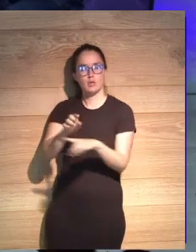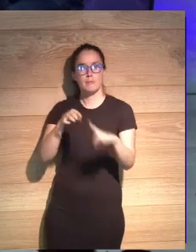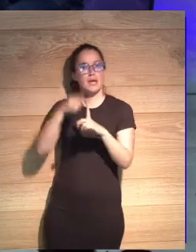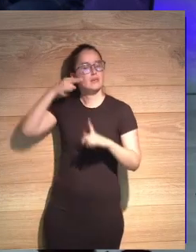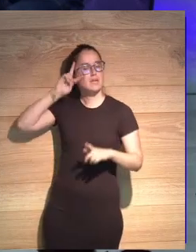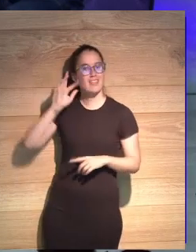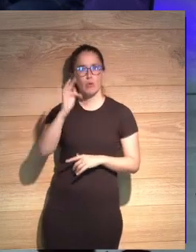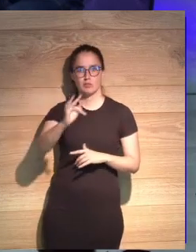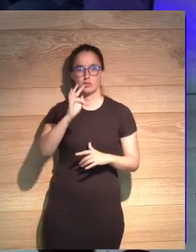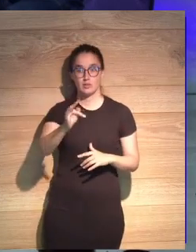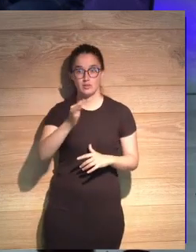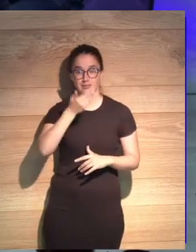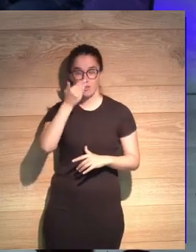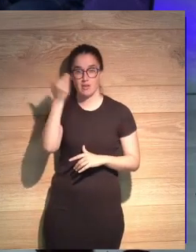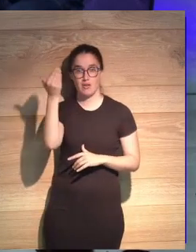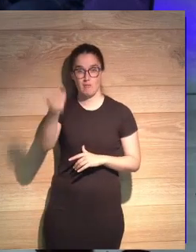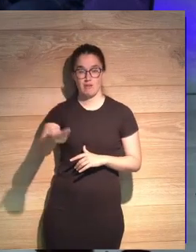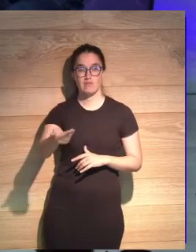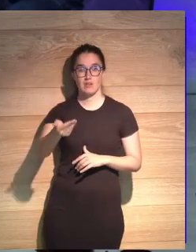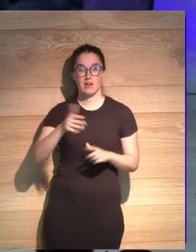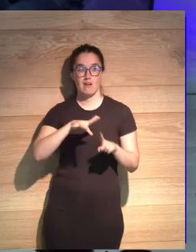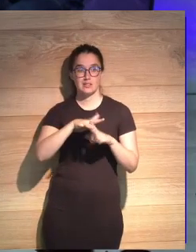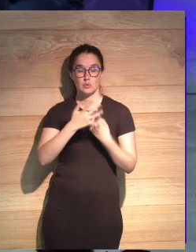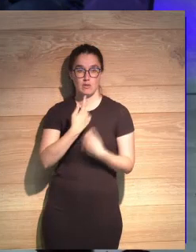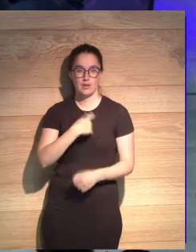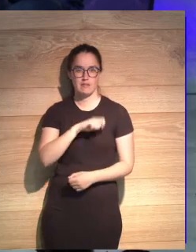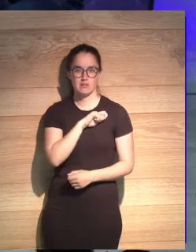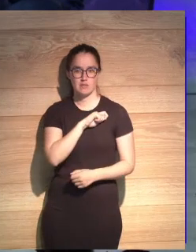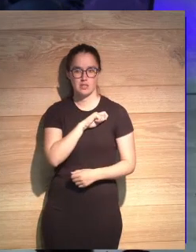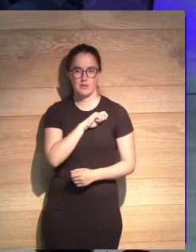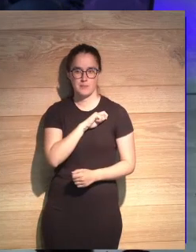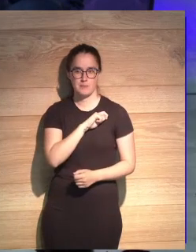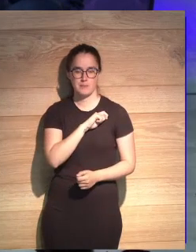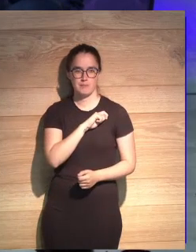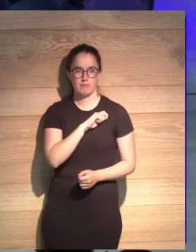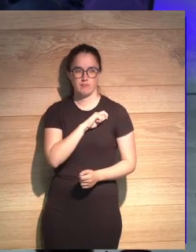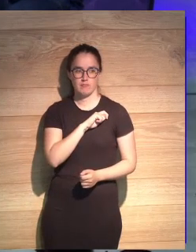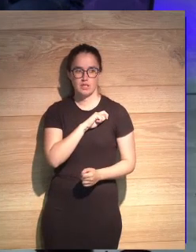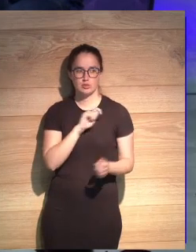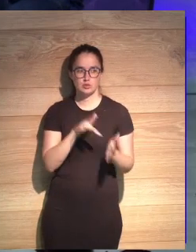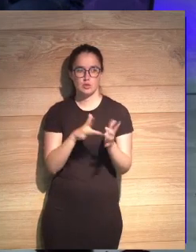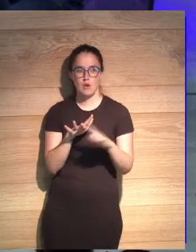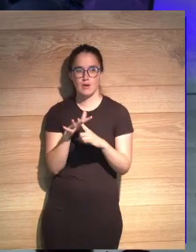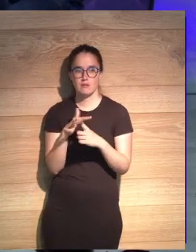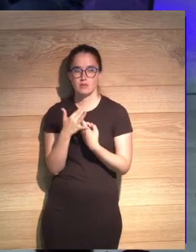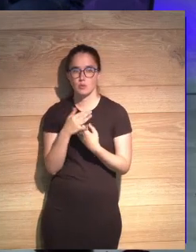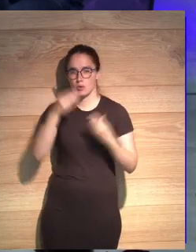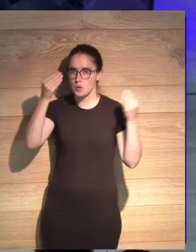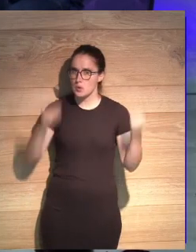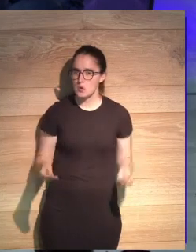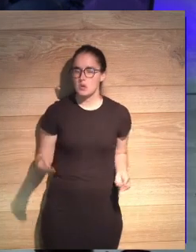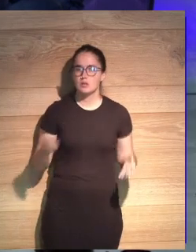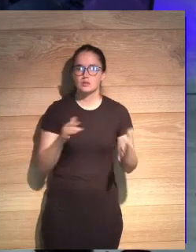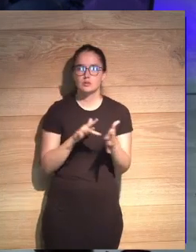the good gamer is about, and this is what we are investing. And actually the situation in Spain